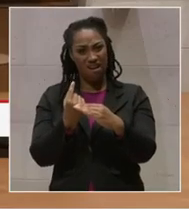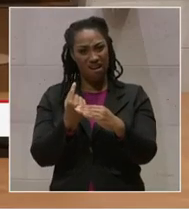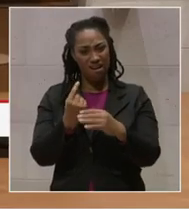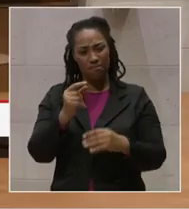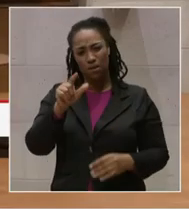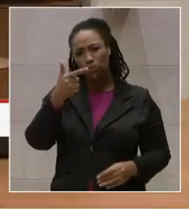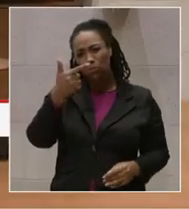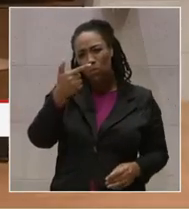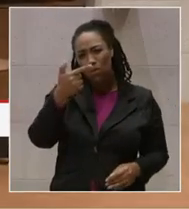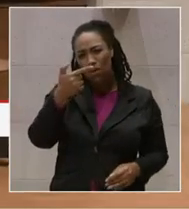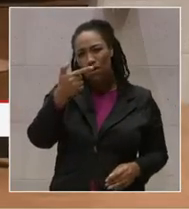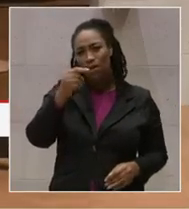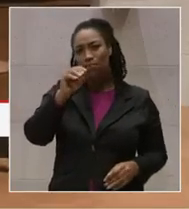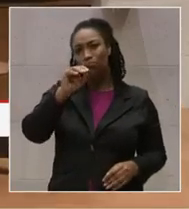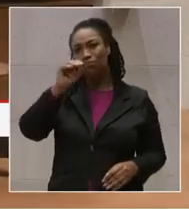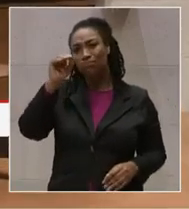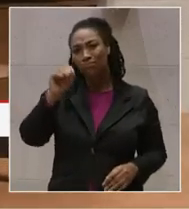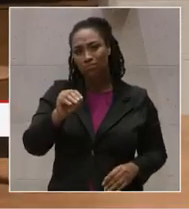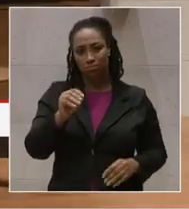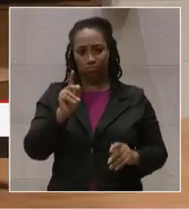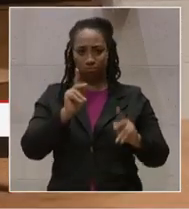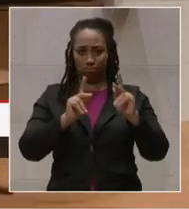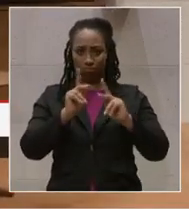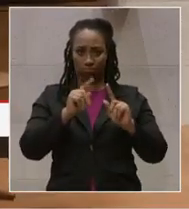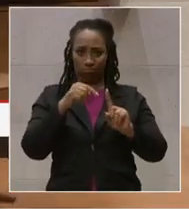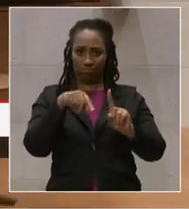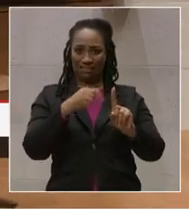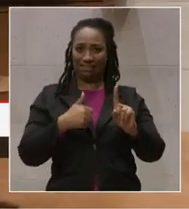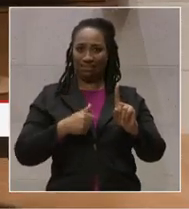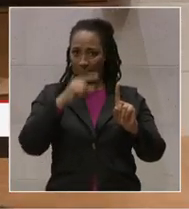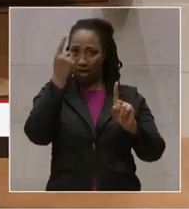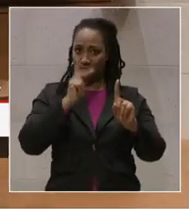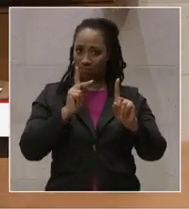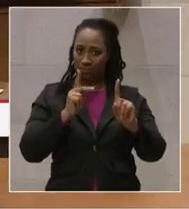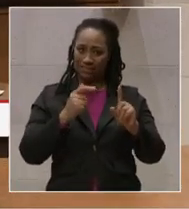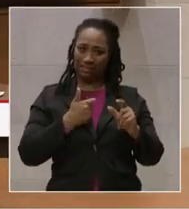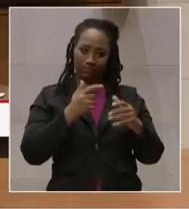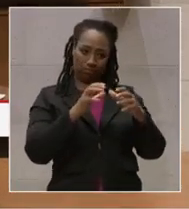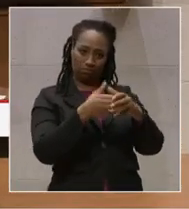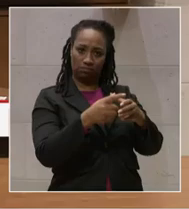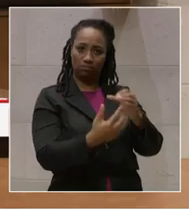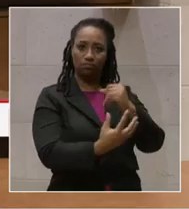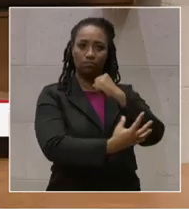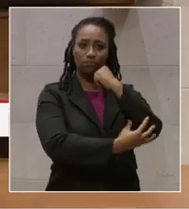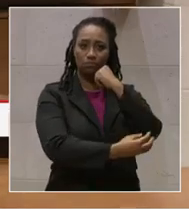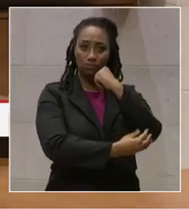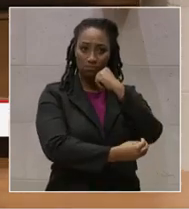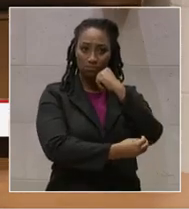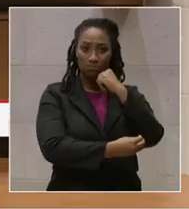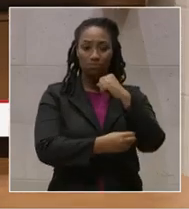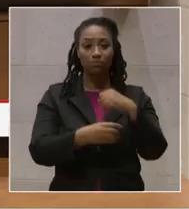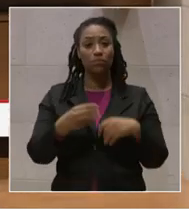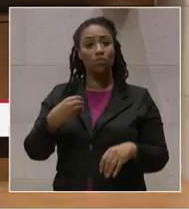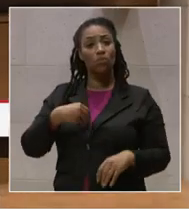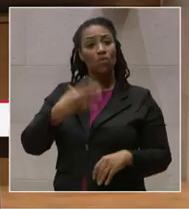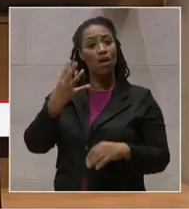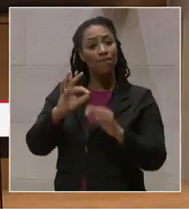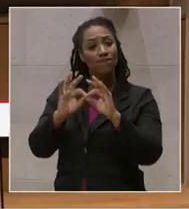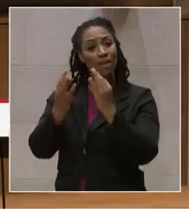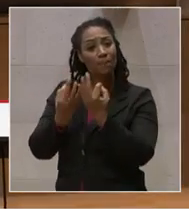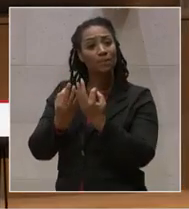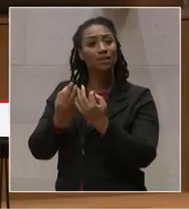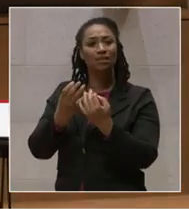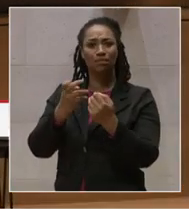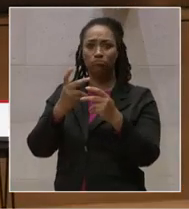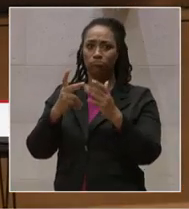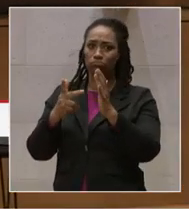average, as well as 21% of our black residents continuing to live in poverty. And so these